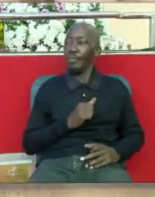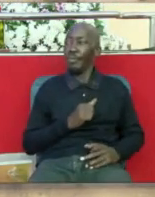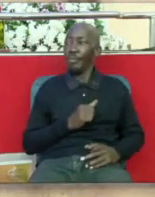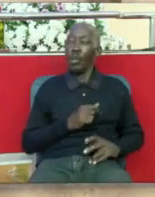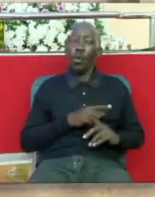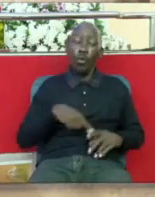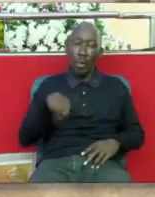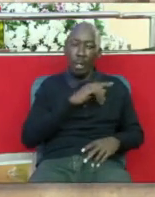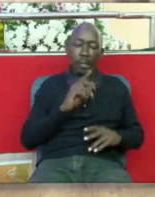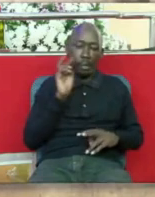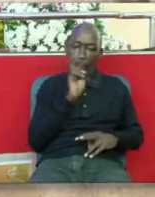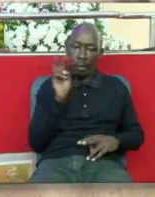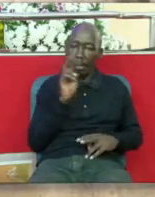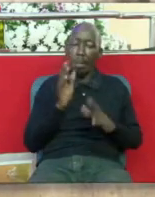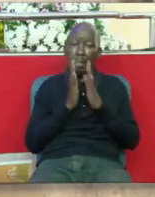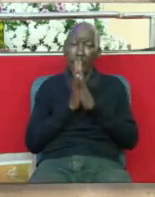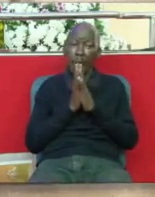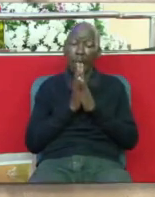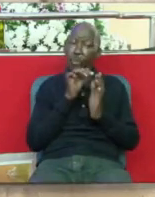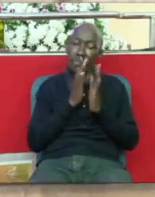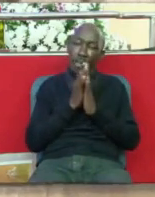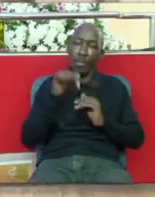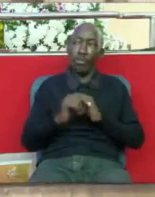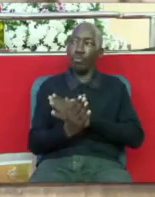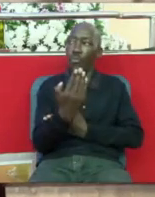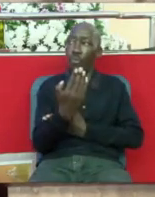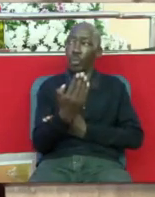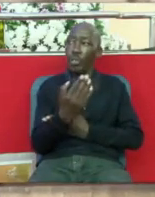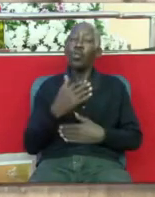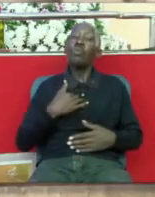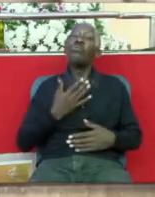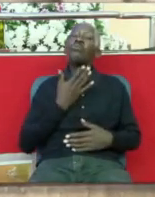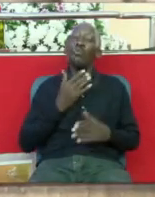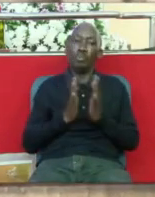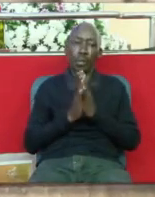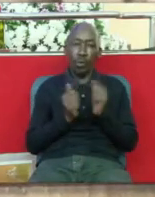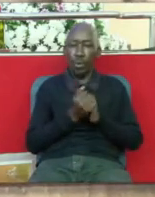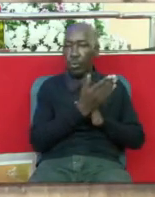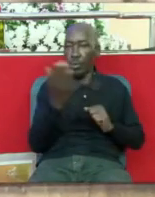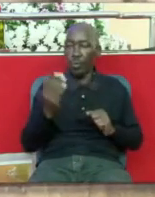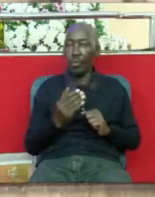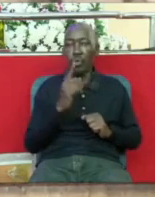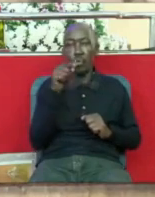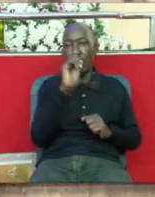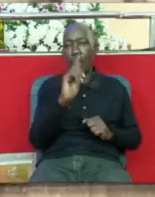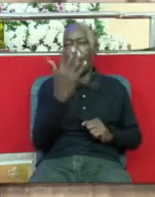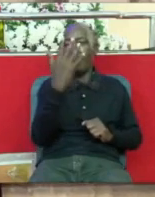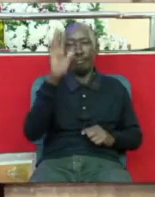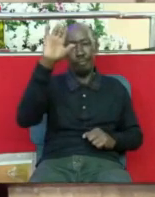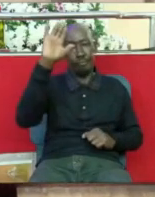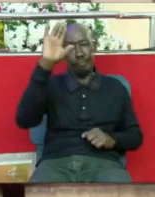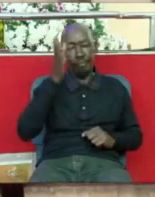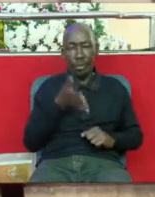you are seeking prayers this morning. Na unaomba maombi asubuhi ya leo. We'd like to pray with you. Tungetaka tuombe nawe. Just lift up your hand wherever you are.